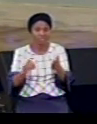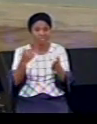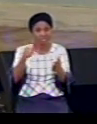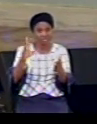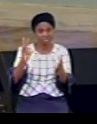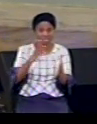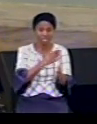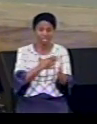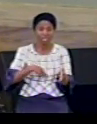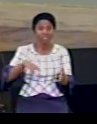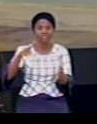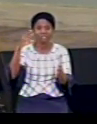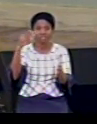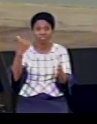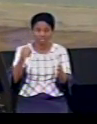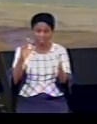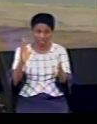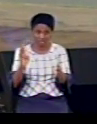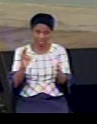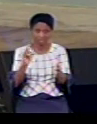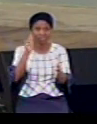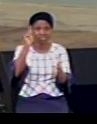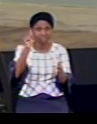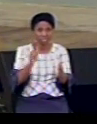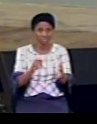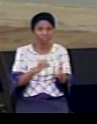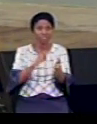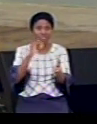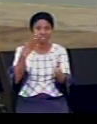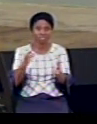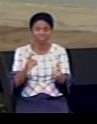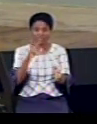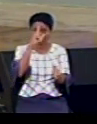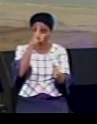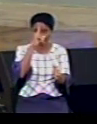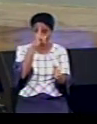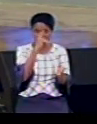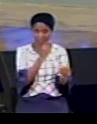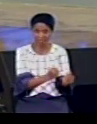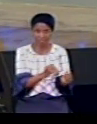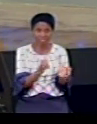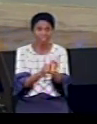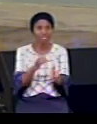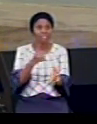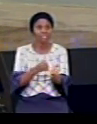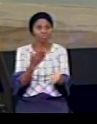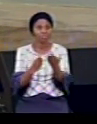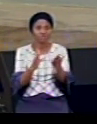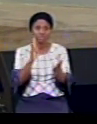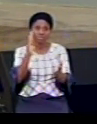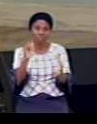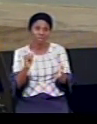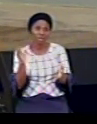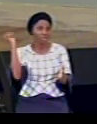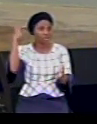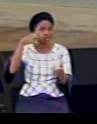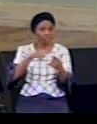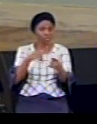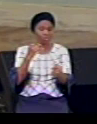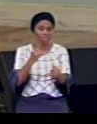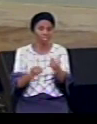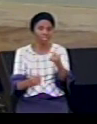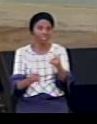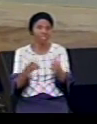17. Therefore, it is of faith that it might be by grace, to the end the promise might